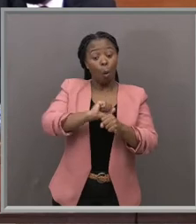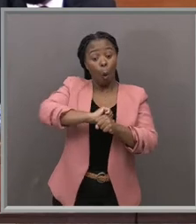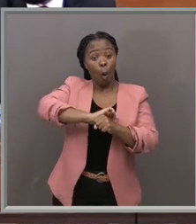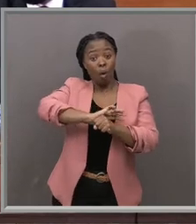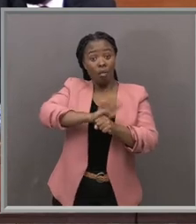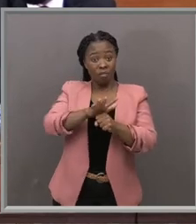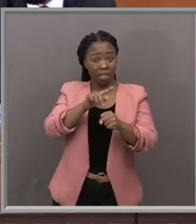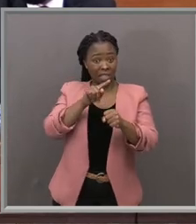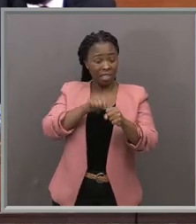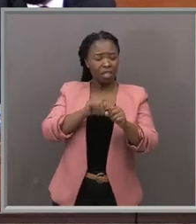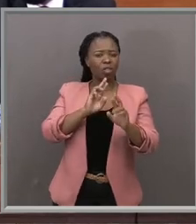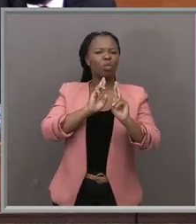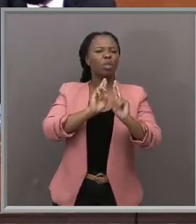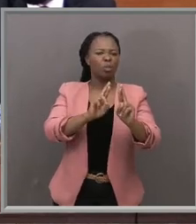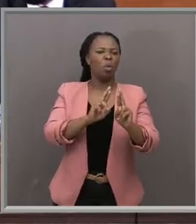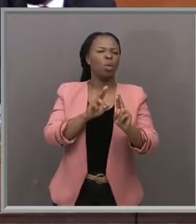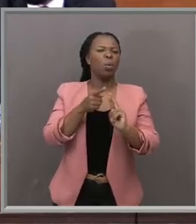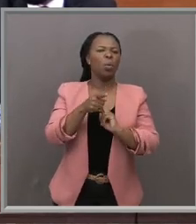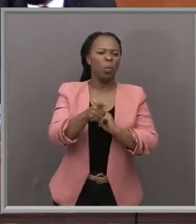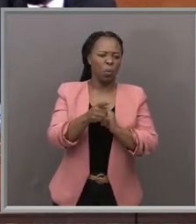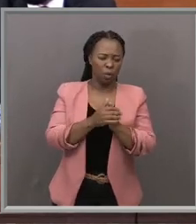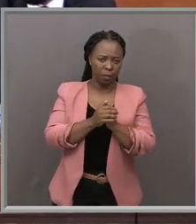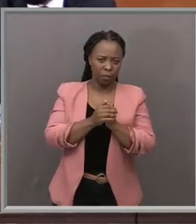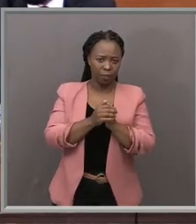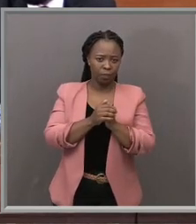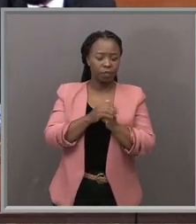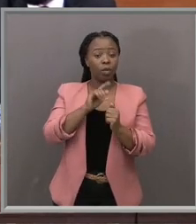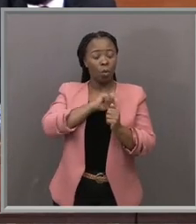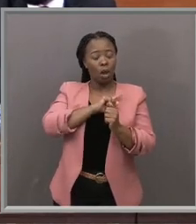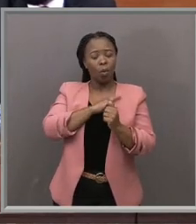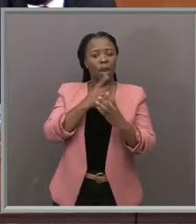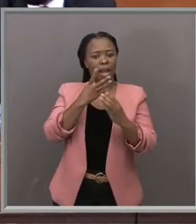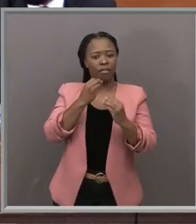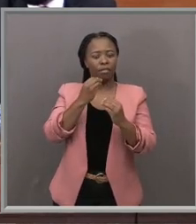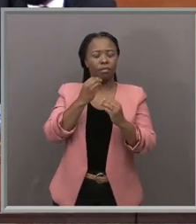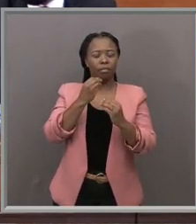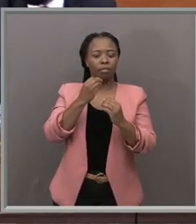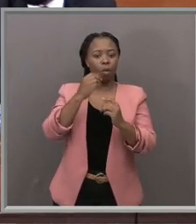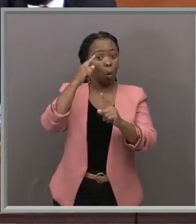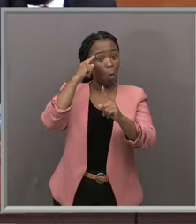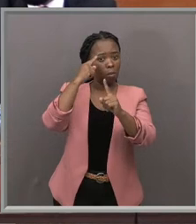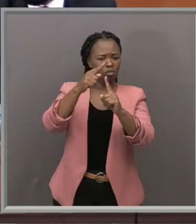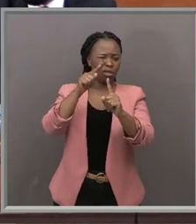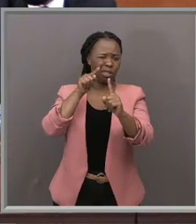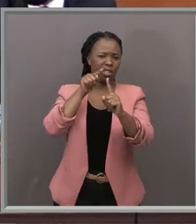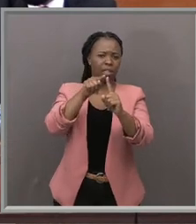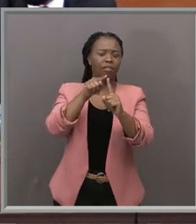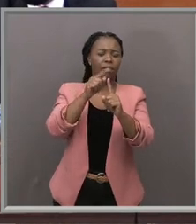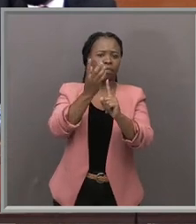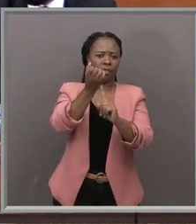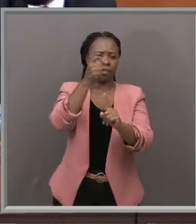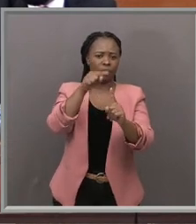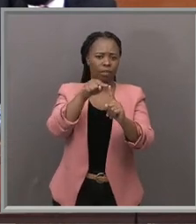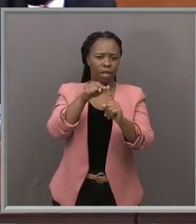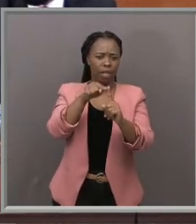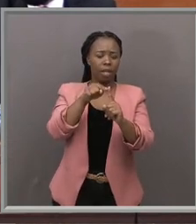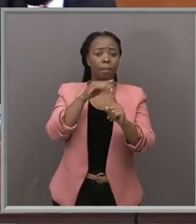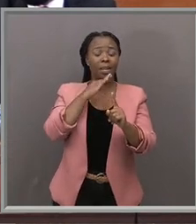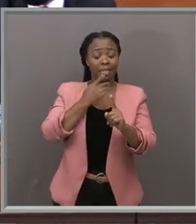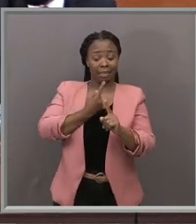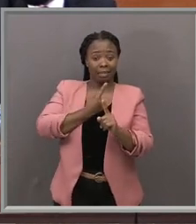emphasize that these are some of the objective conclusions arrived at, not just by ourselves, but by